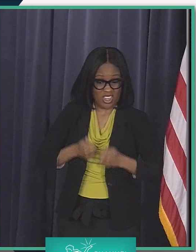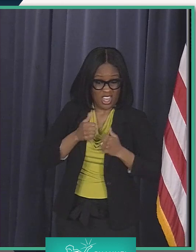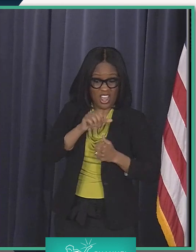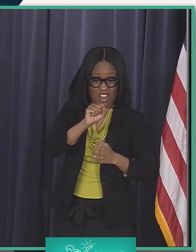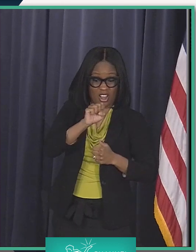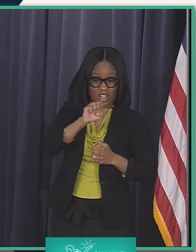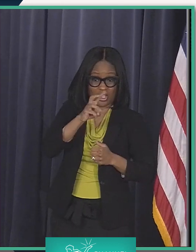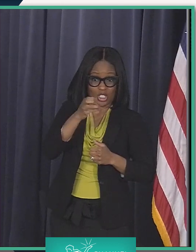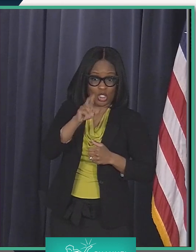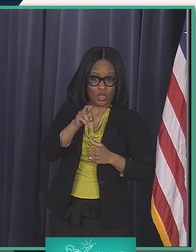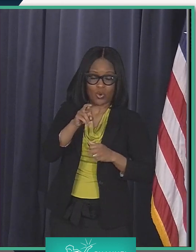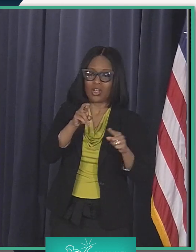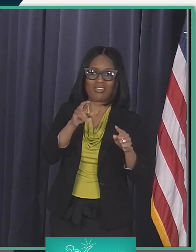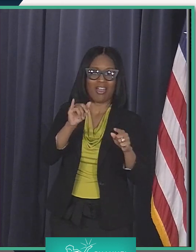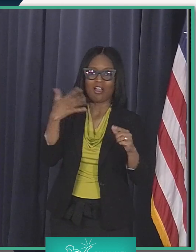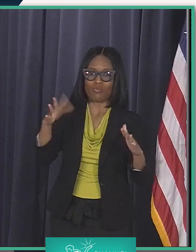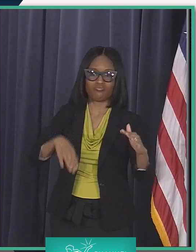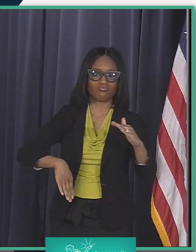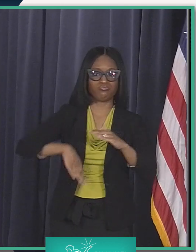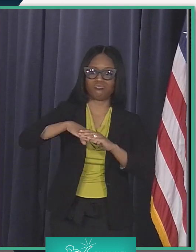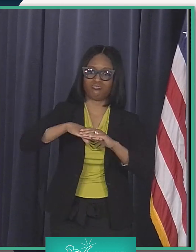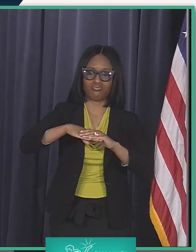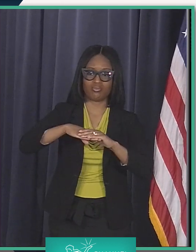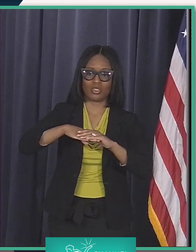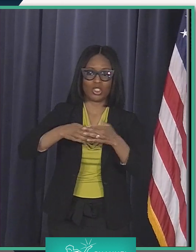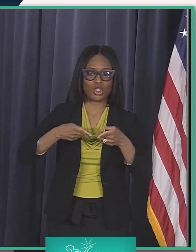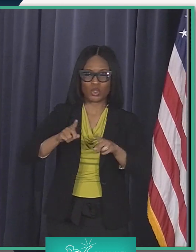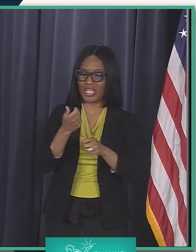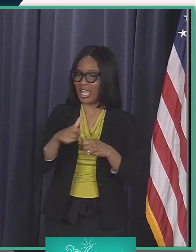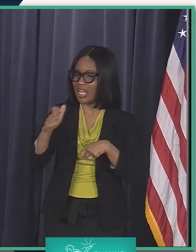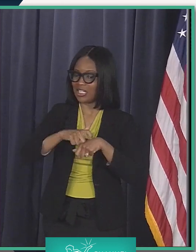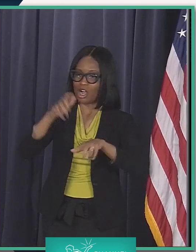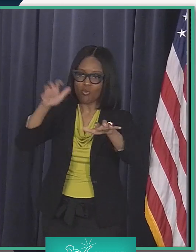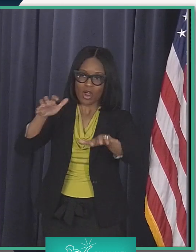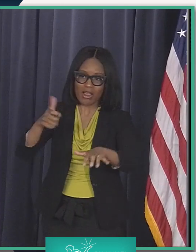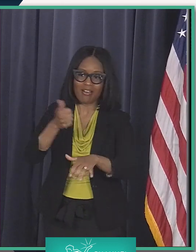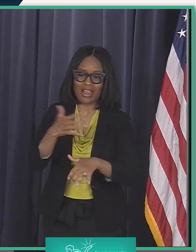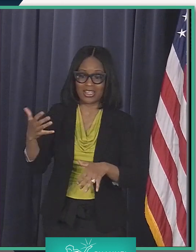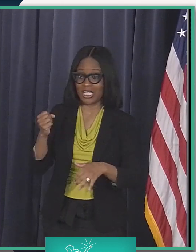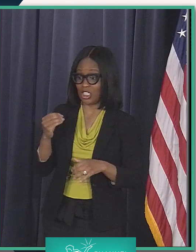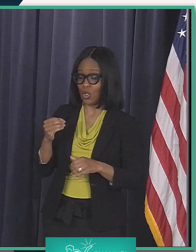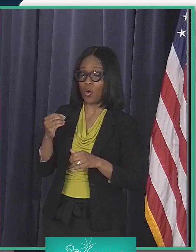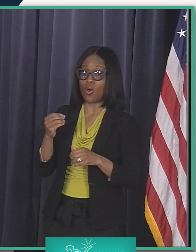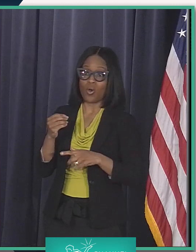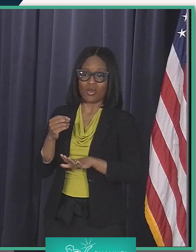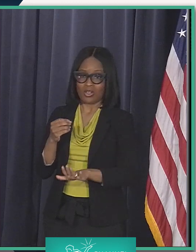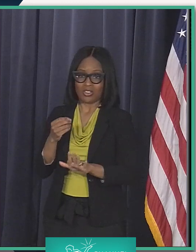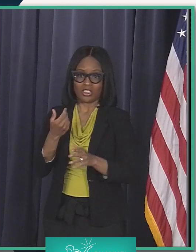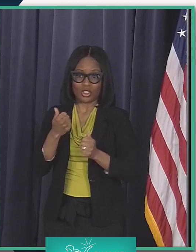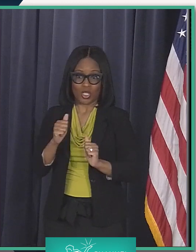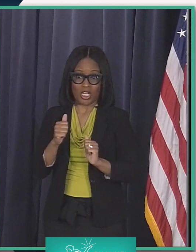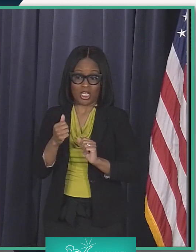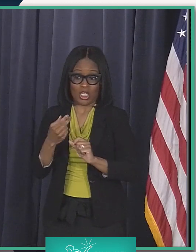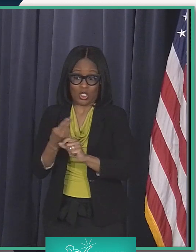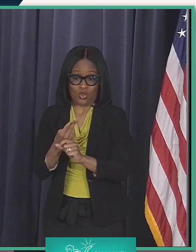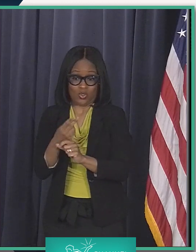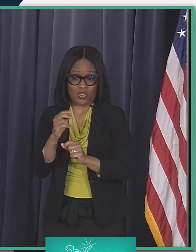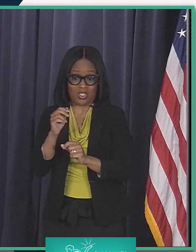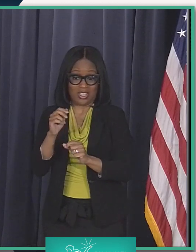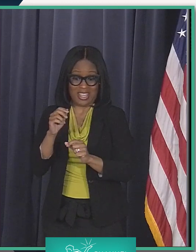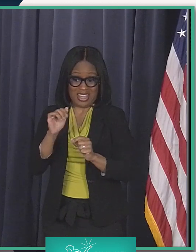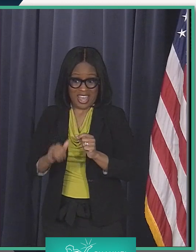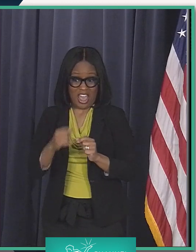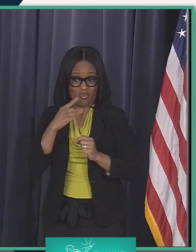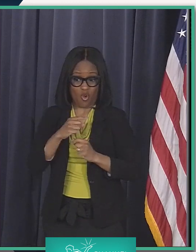infrastructure is pretty much maximized during any wet weather event. So trying to now use some of that to contain river water would be a